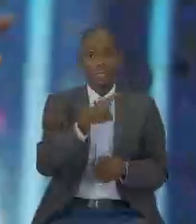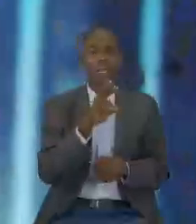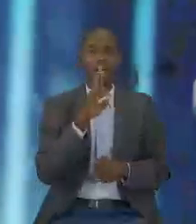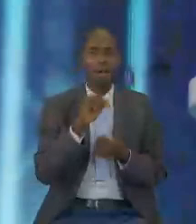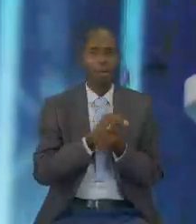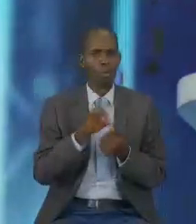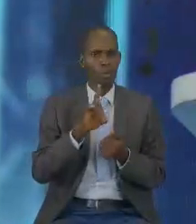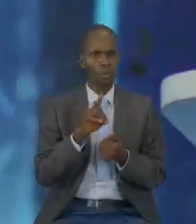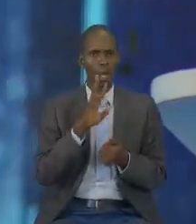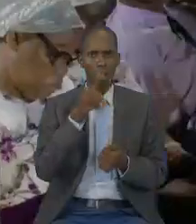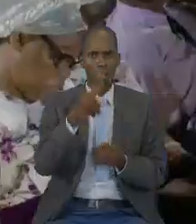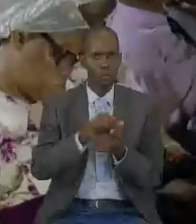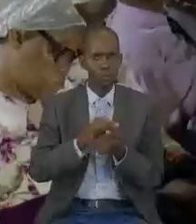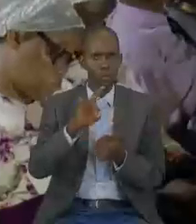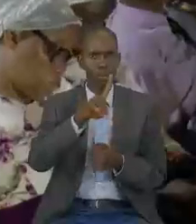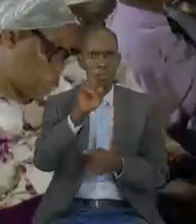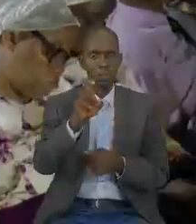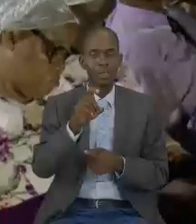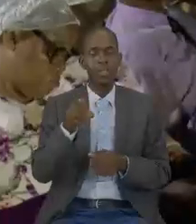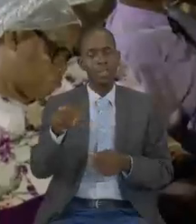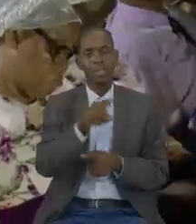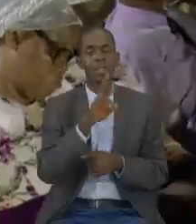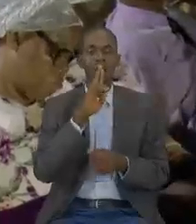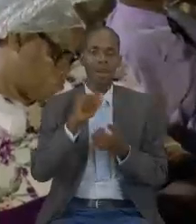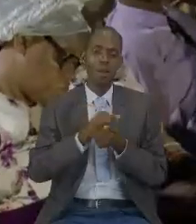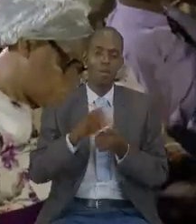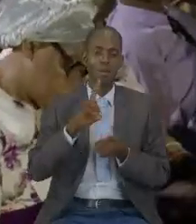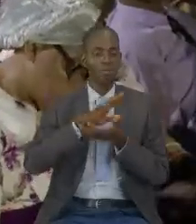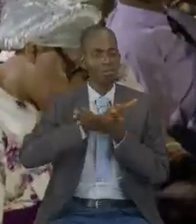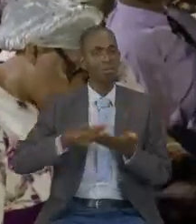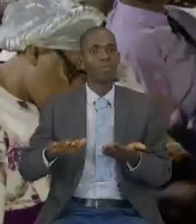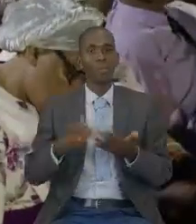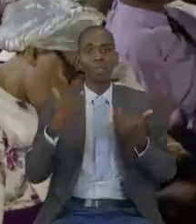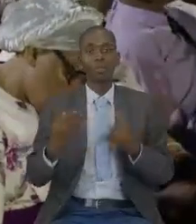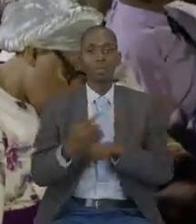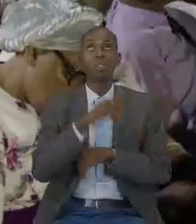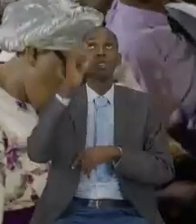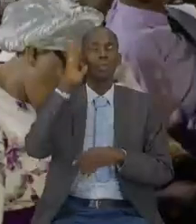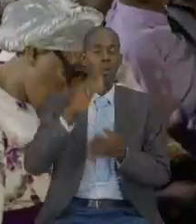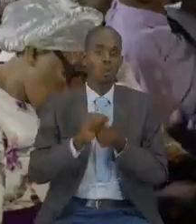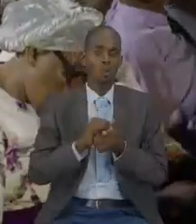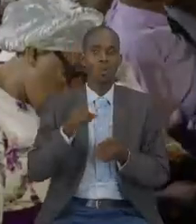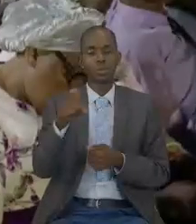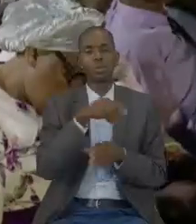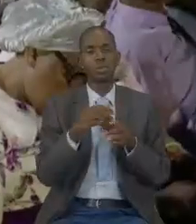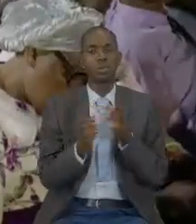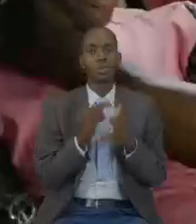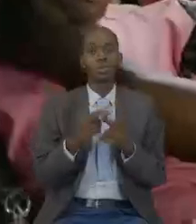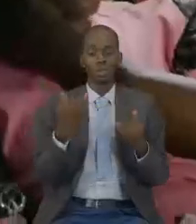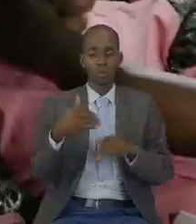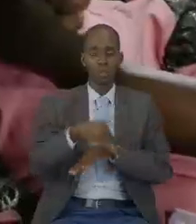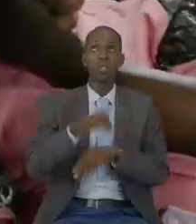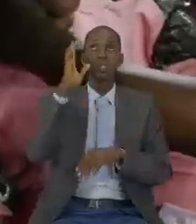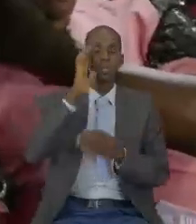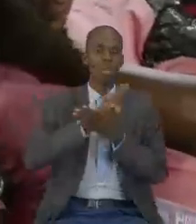Am I talking to somebody there? But ye are washed. Today, it will wash you. Tonight, it will cleanse you.